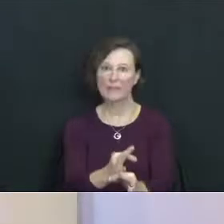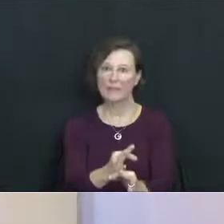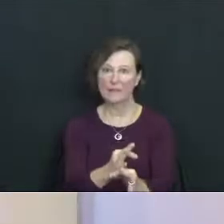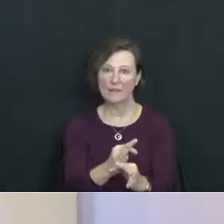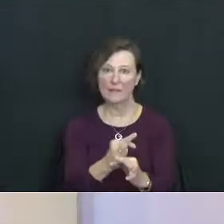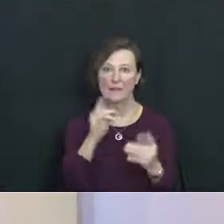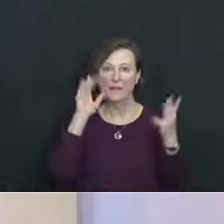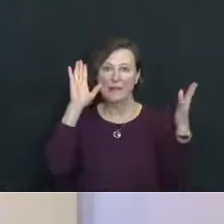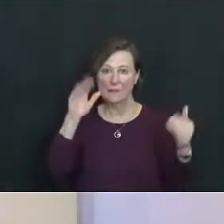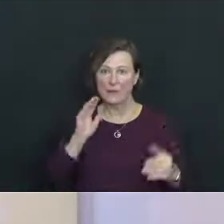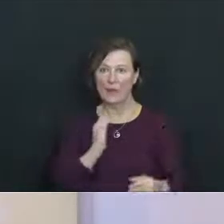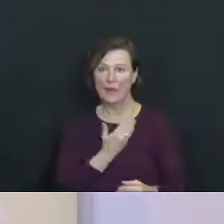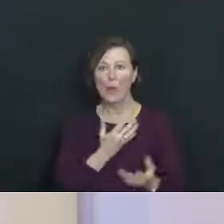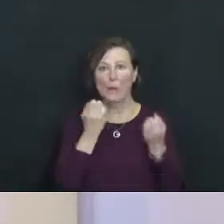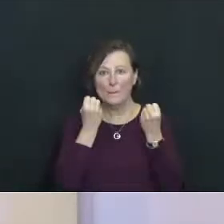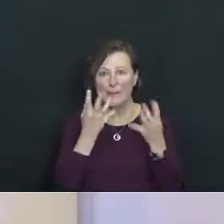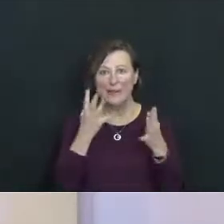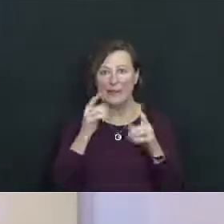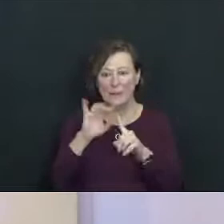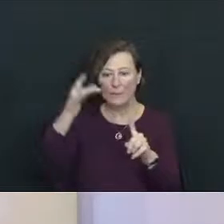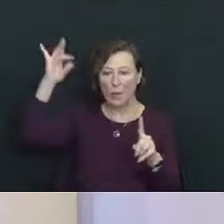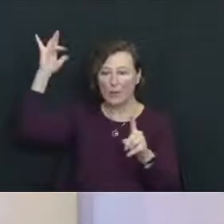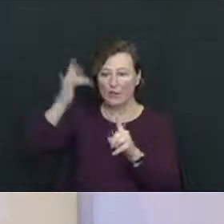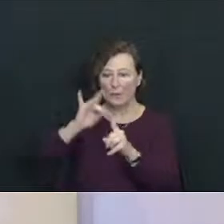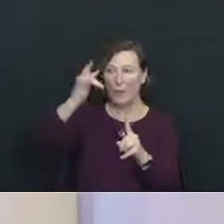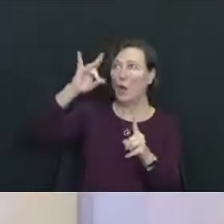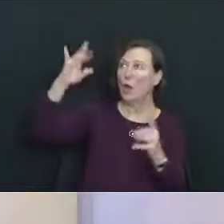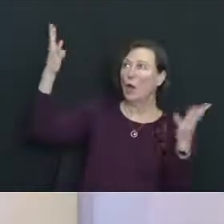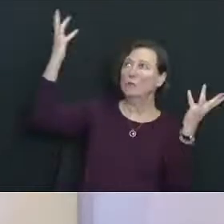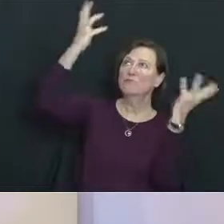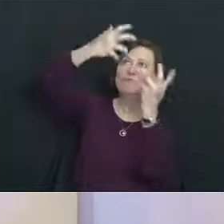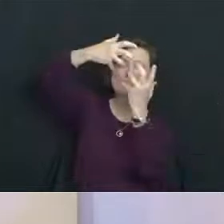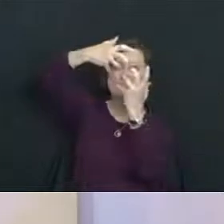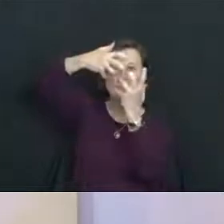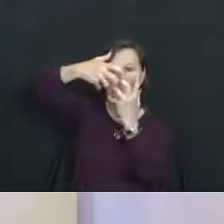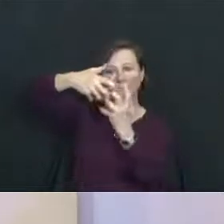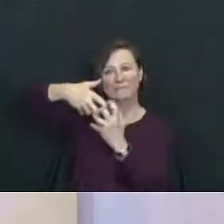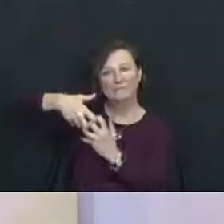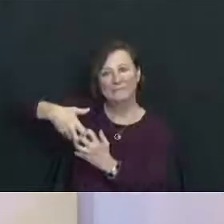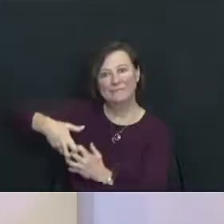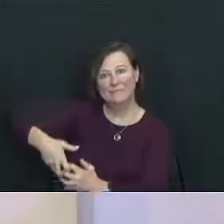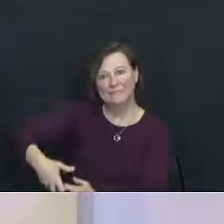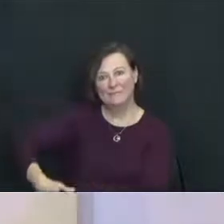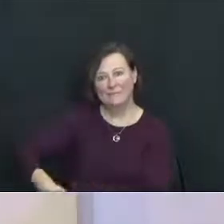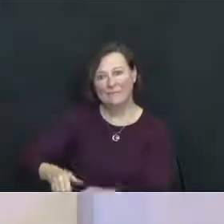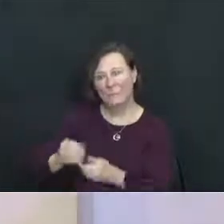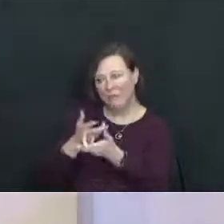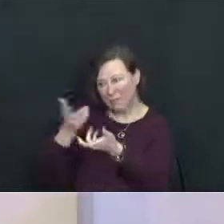many sparks meet and merge in the communion of heart and soul.